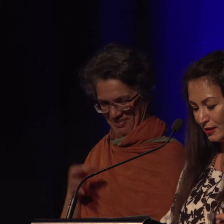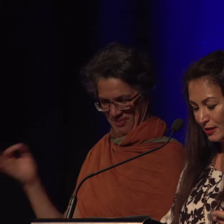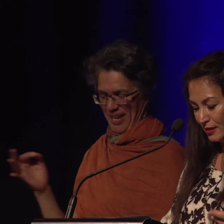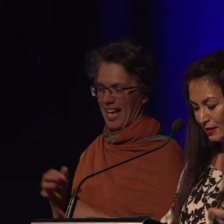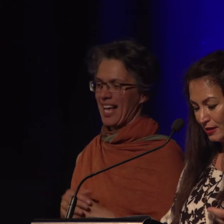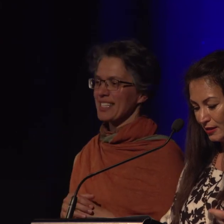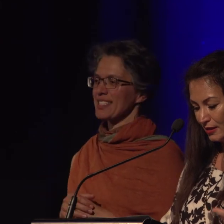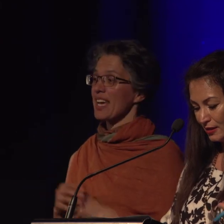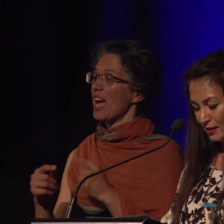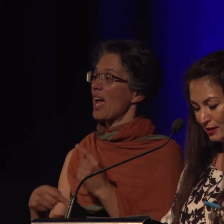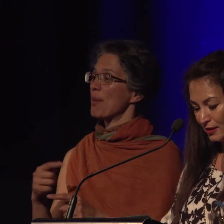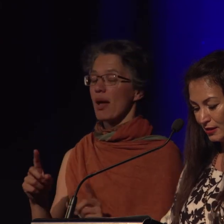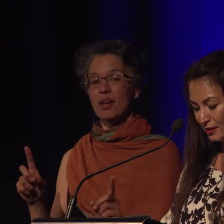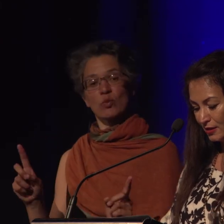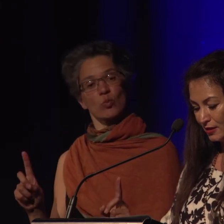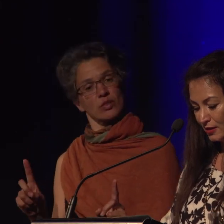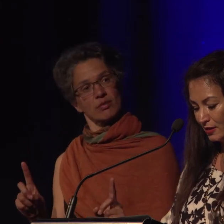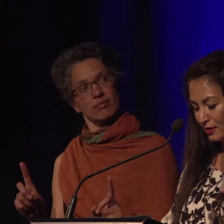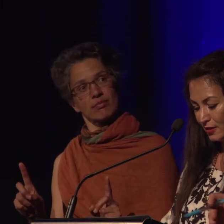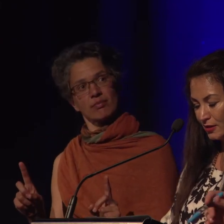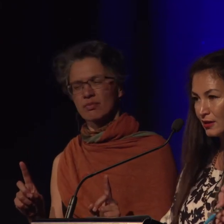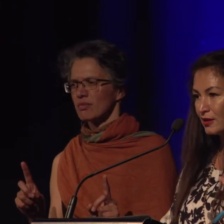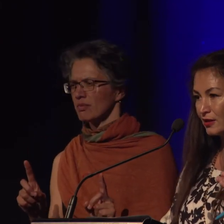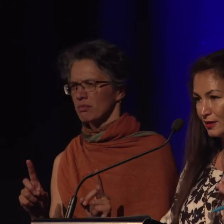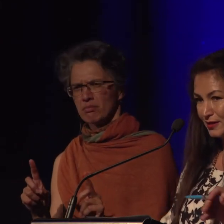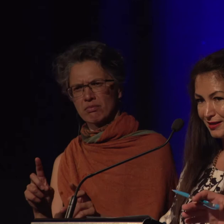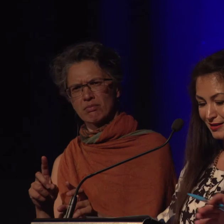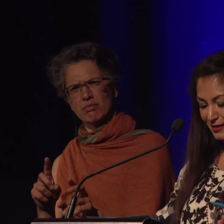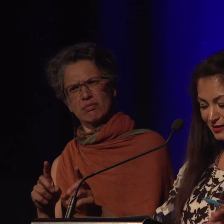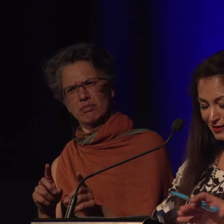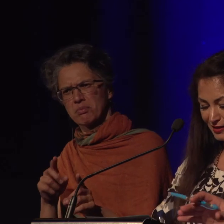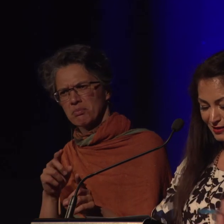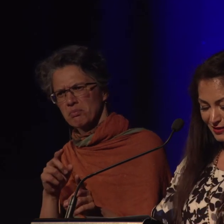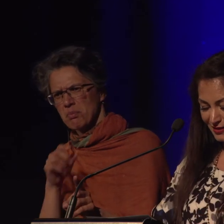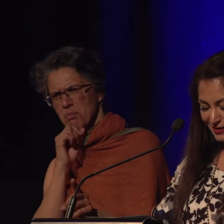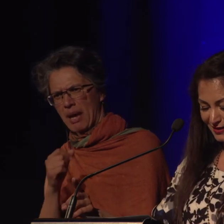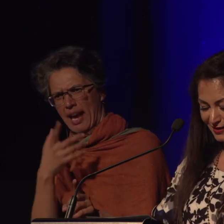about tyres, and it's from someone called John Round, so I hope that's not a fake name if Mr. Round is here.